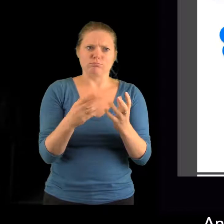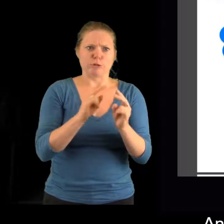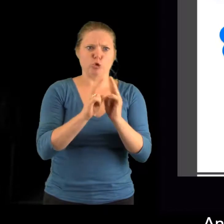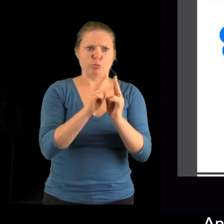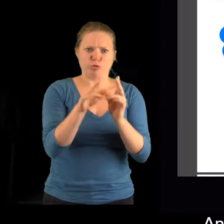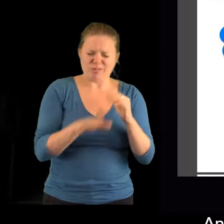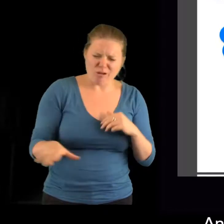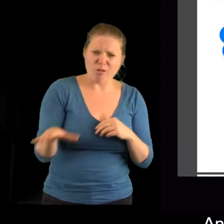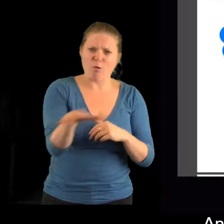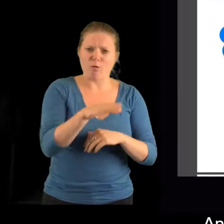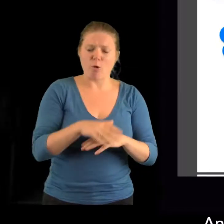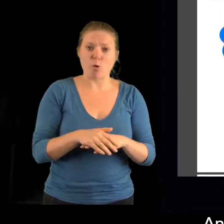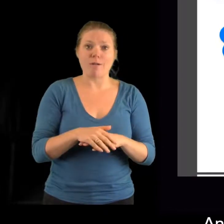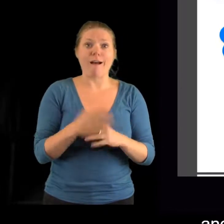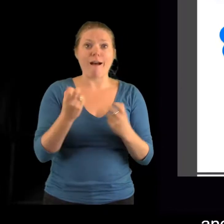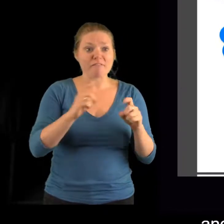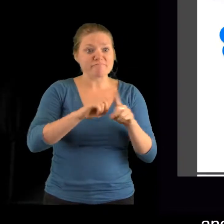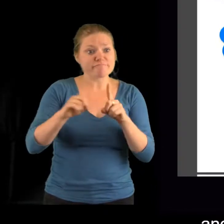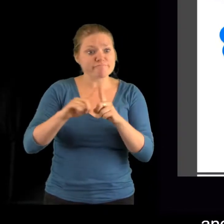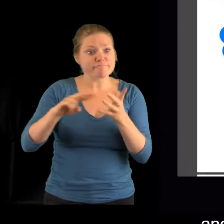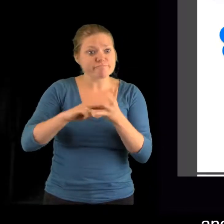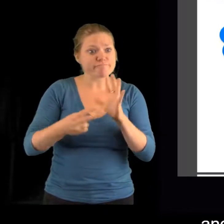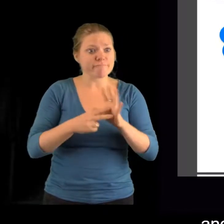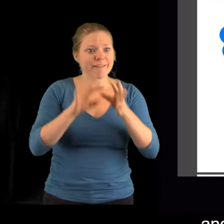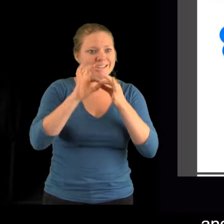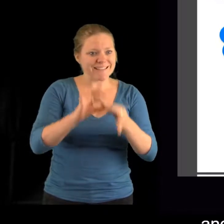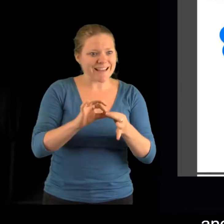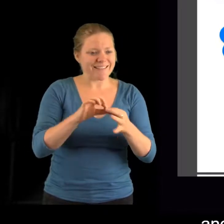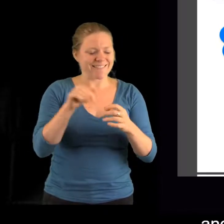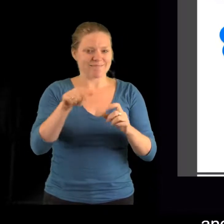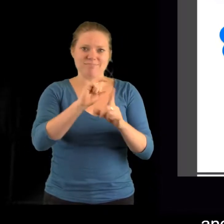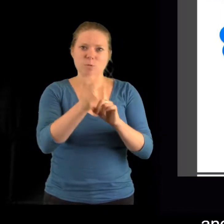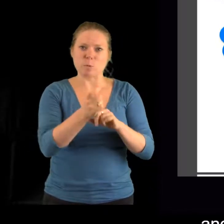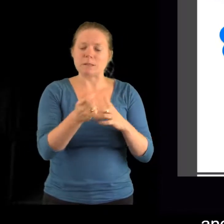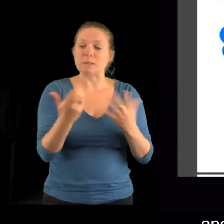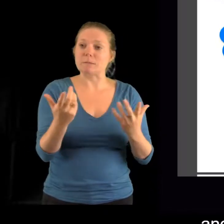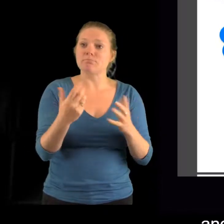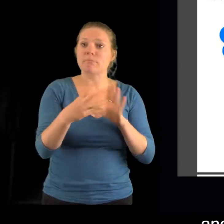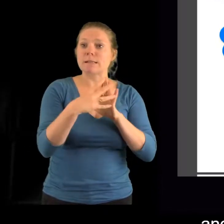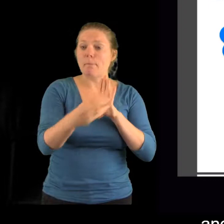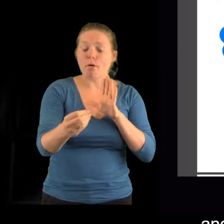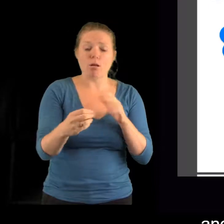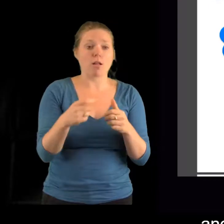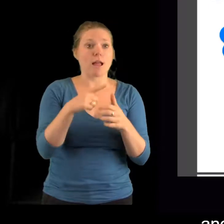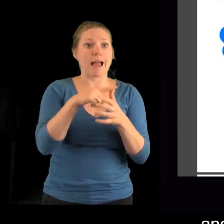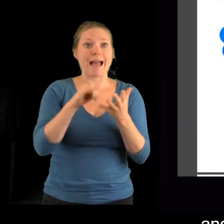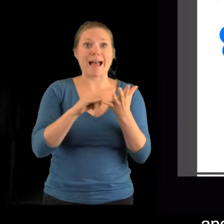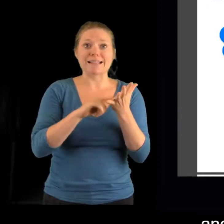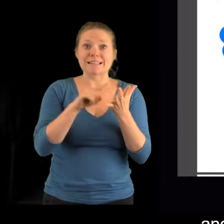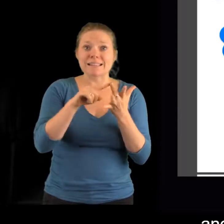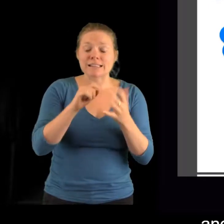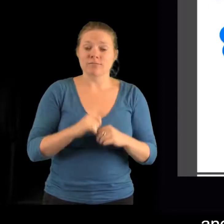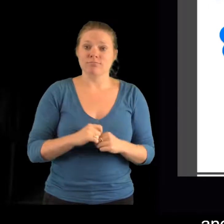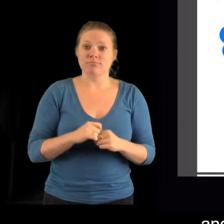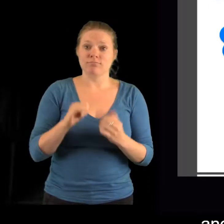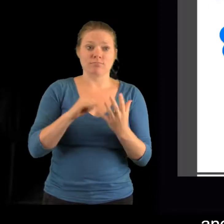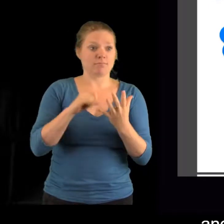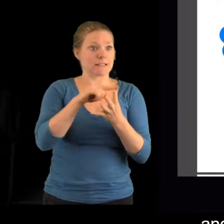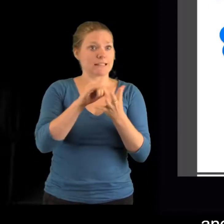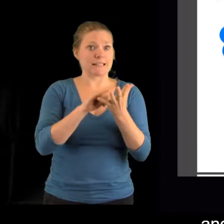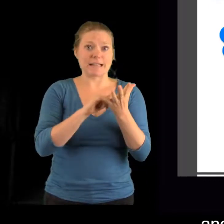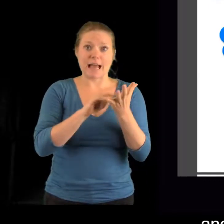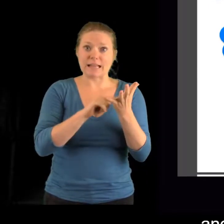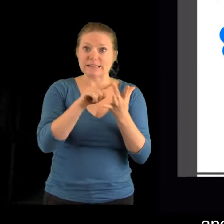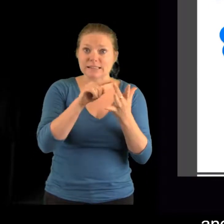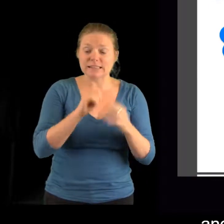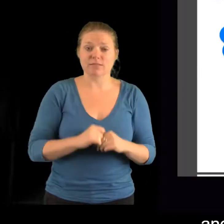Sign Language Interpreters. And there's members of these organizations, and then the community in which that